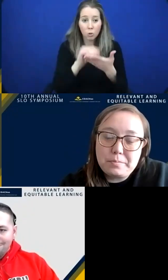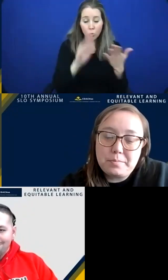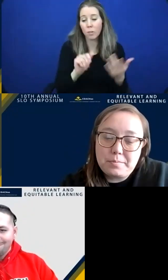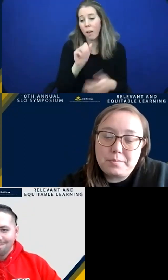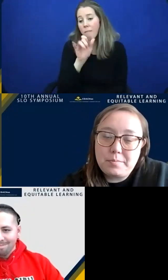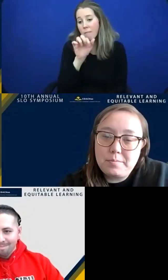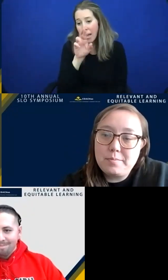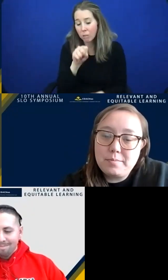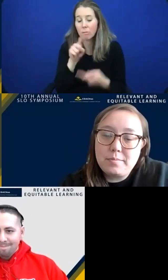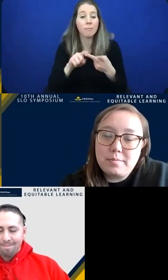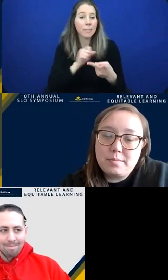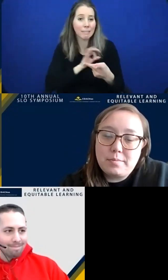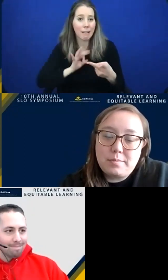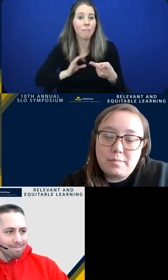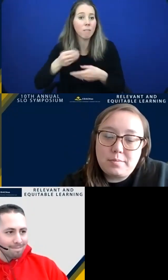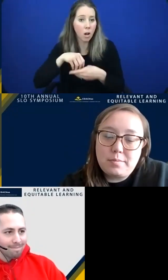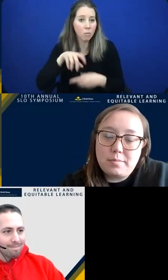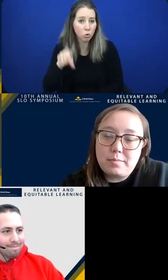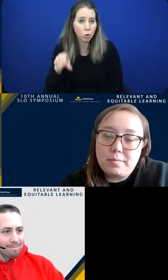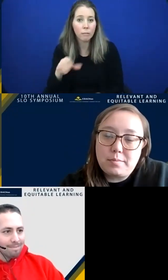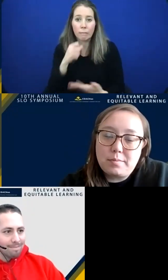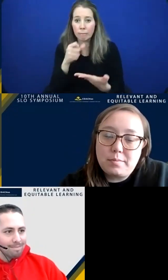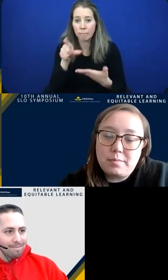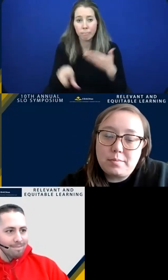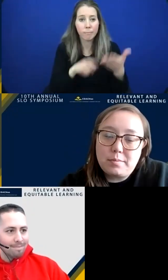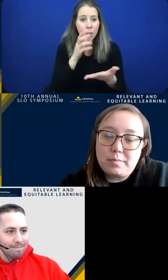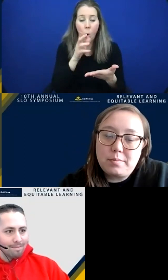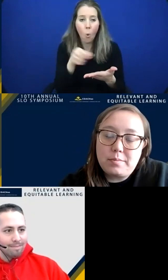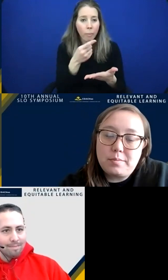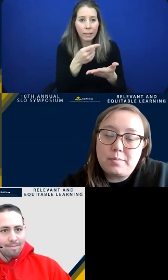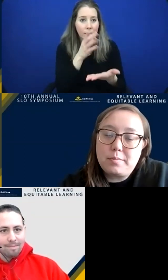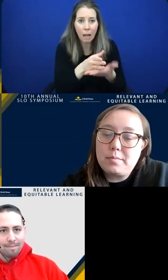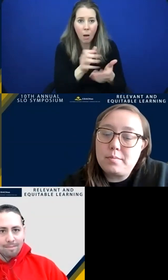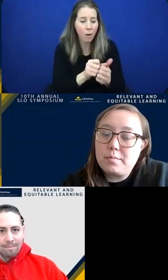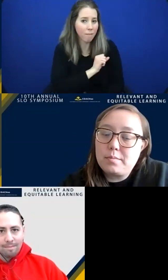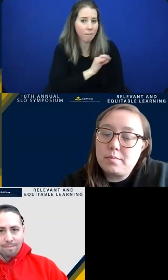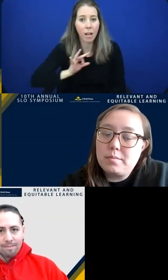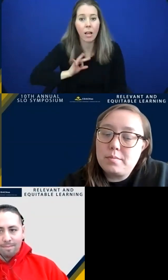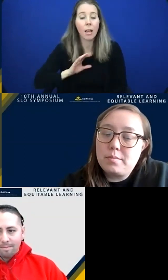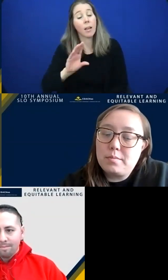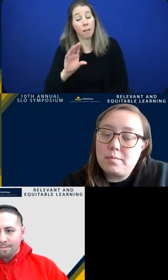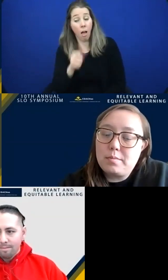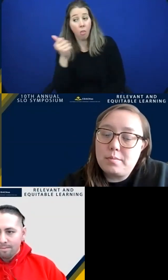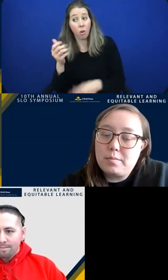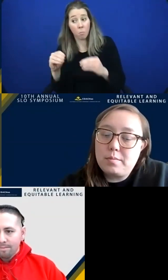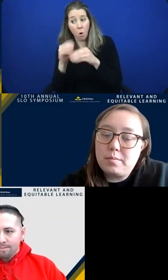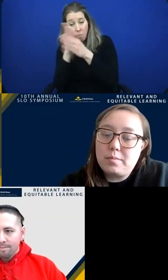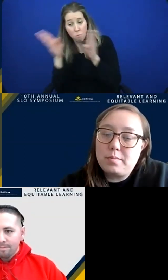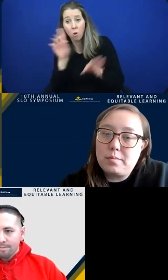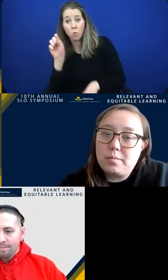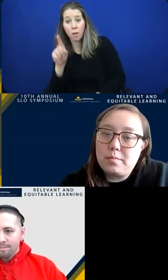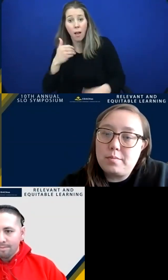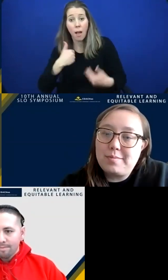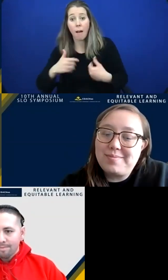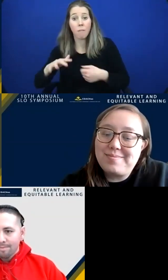process, and it shouldn't be stopping with faculty. And to answer the broader question, I have the full